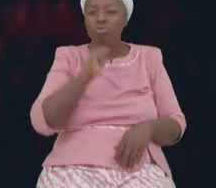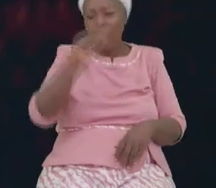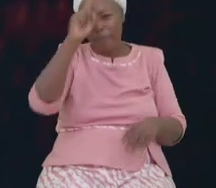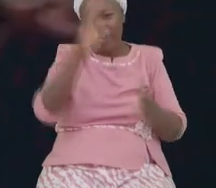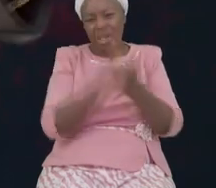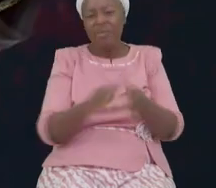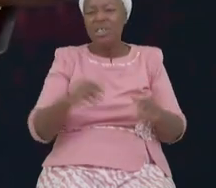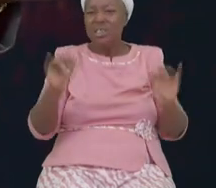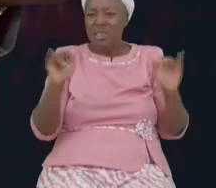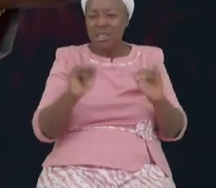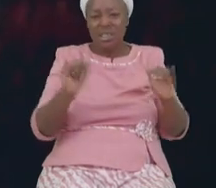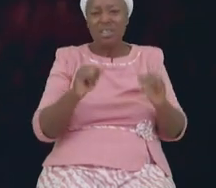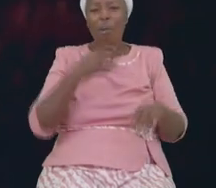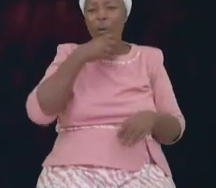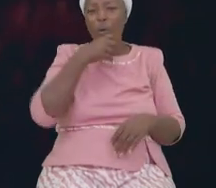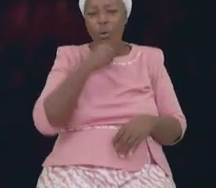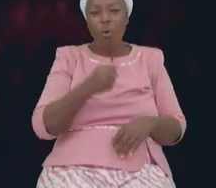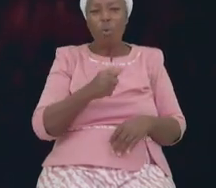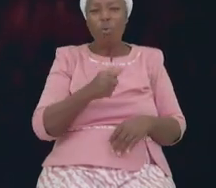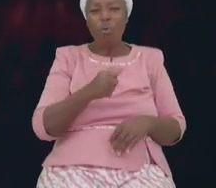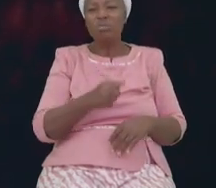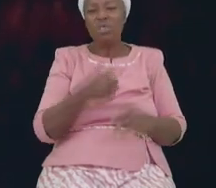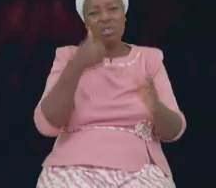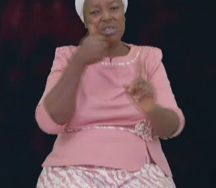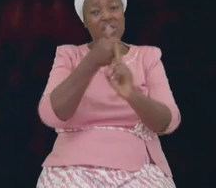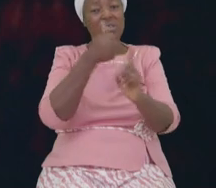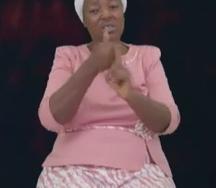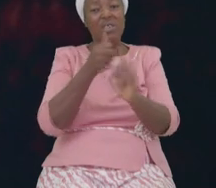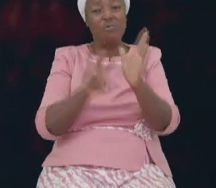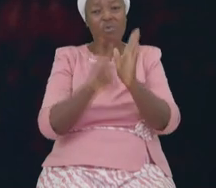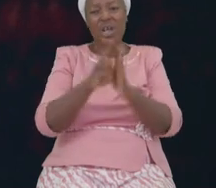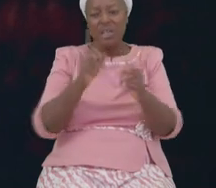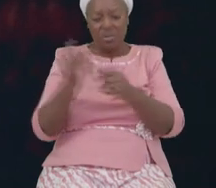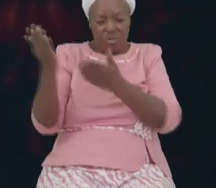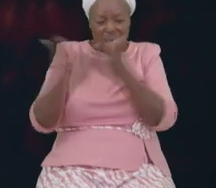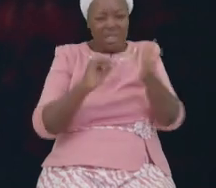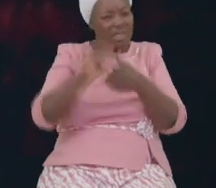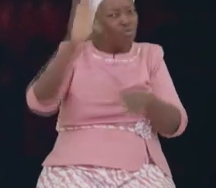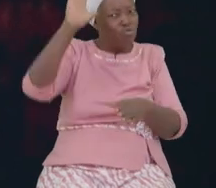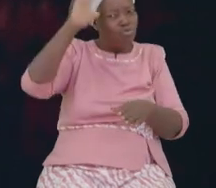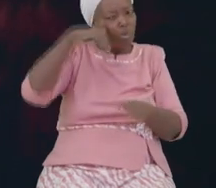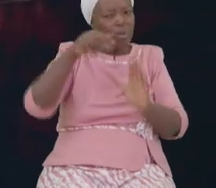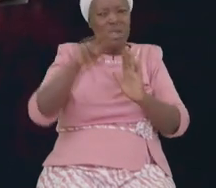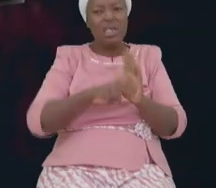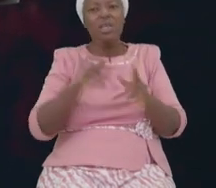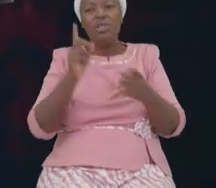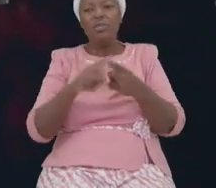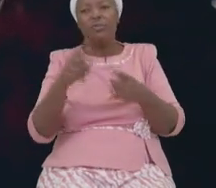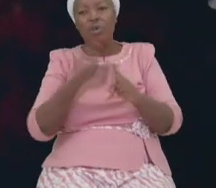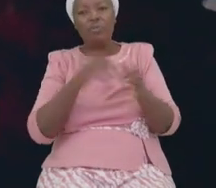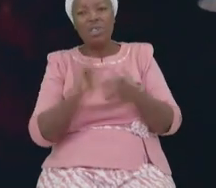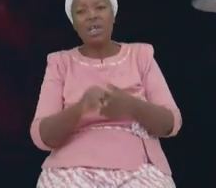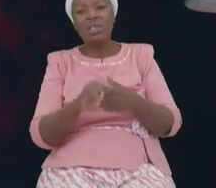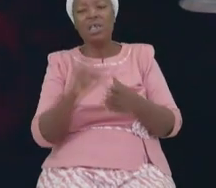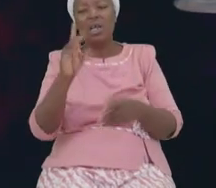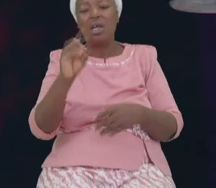old self-will, and you carry the self-will from December 31st